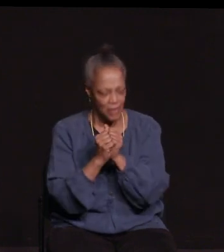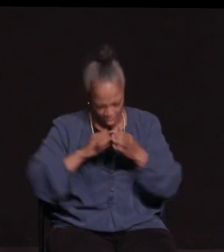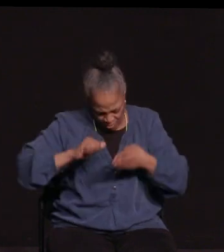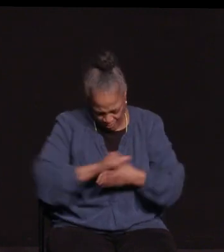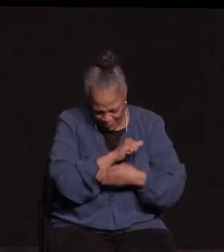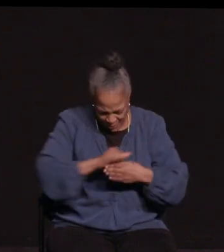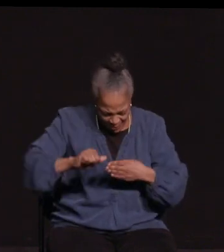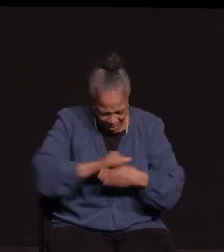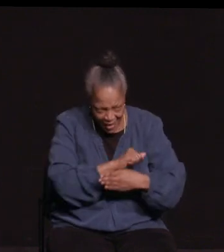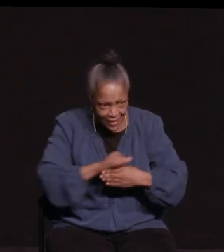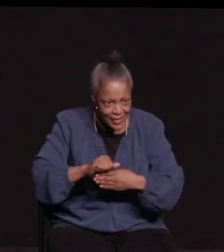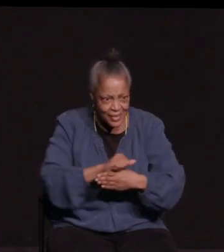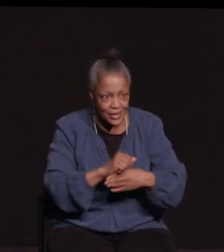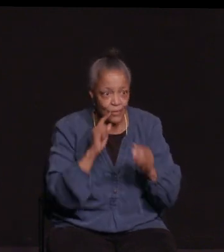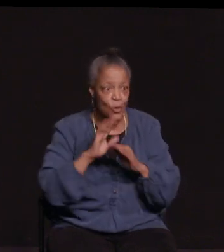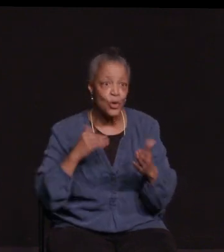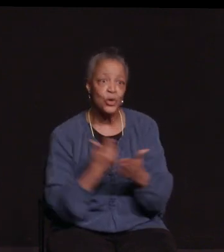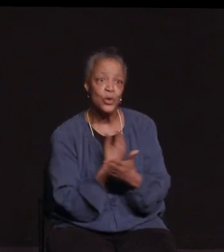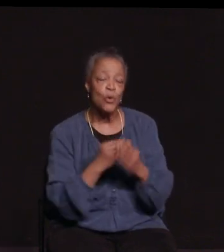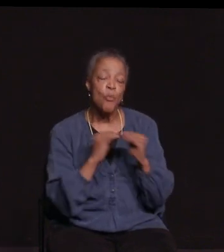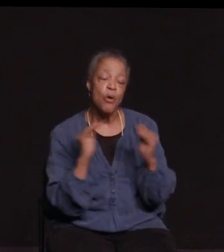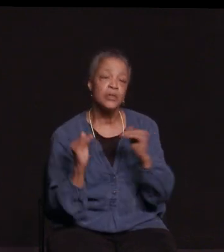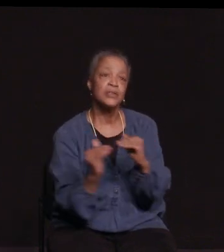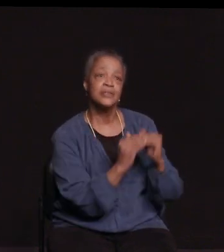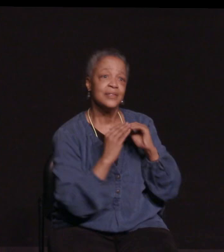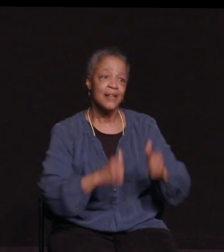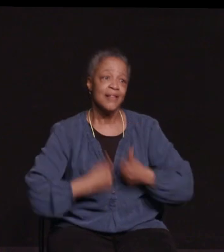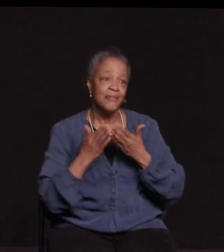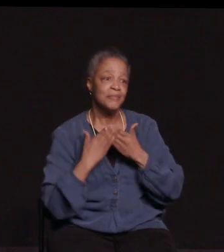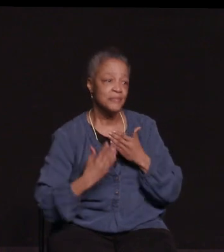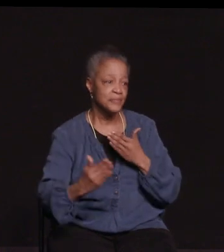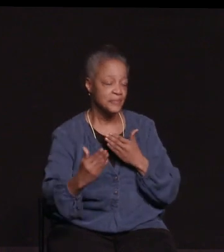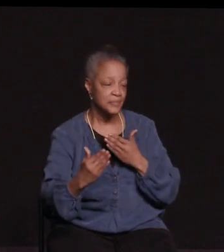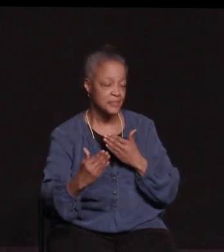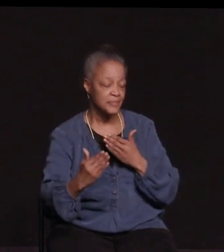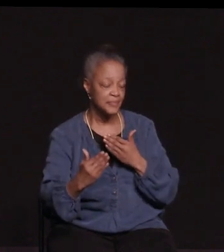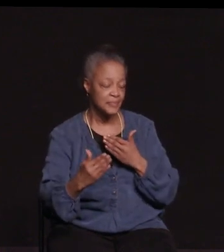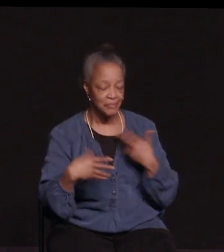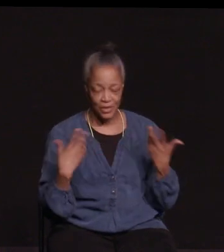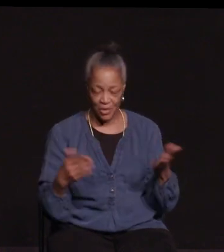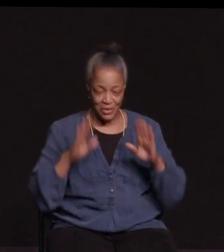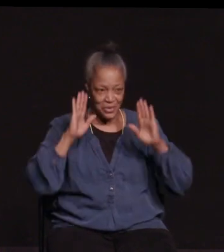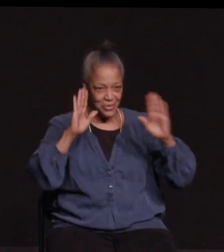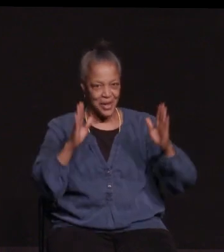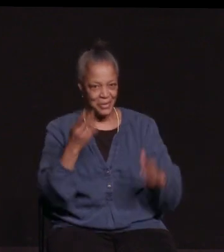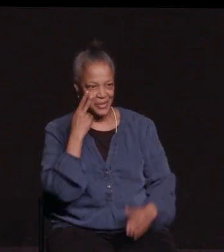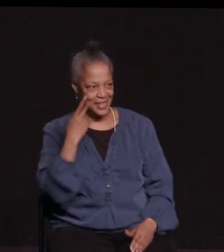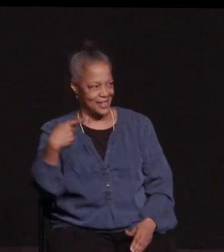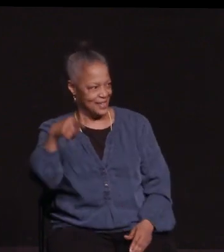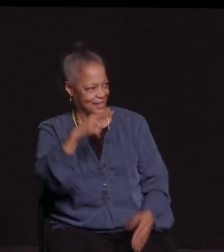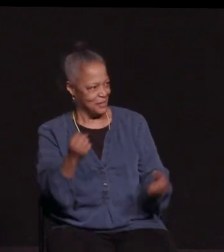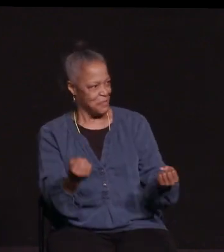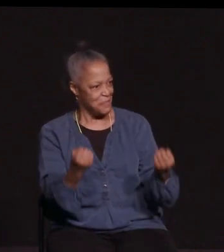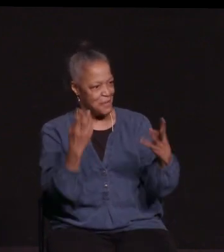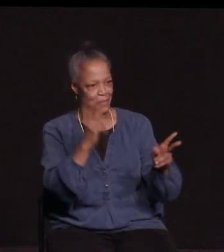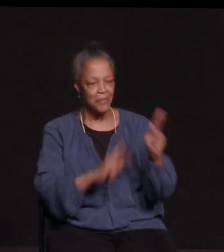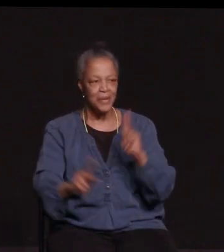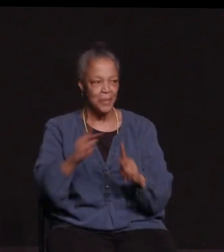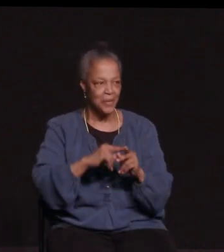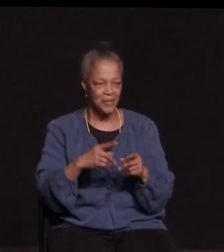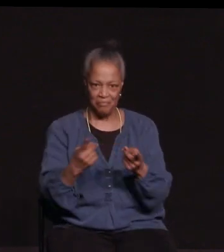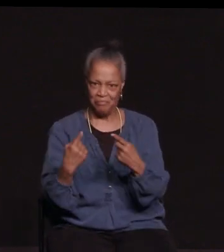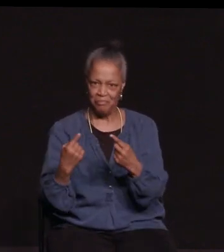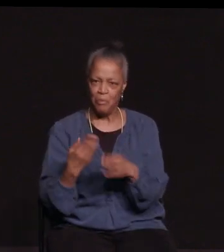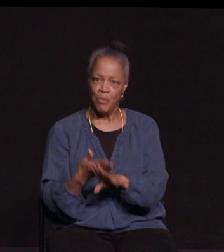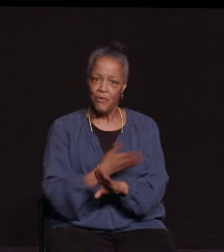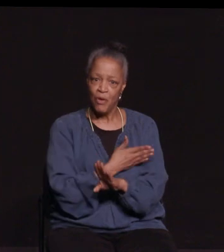practice together for new, more just ways of living. So it's great to see so many folks who've been here